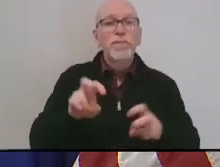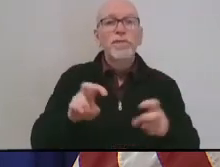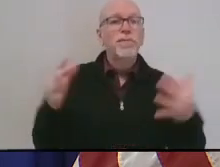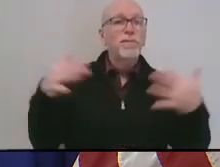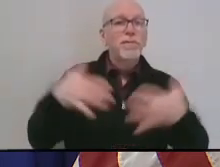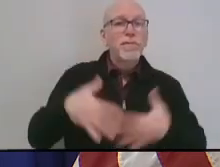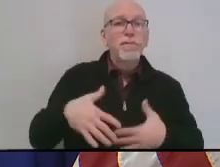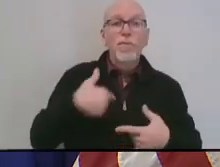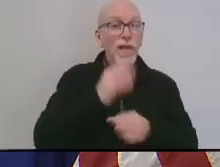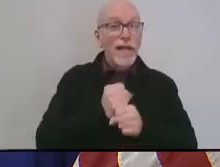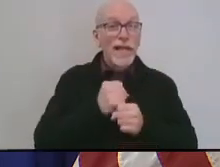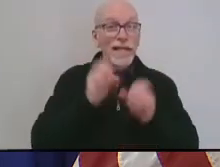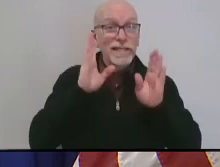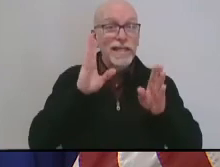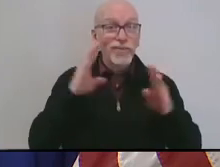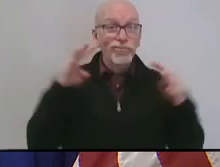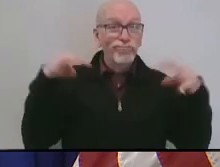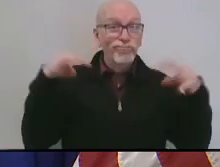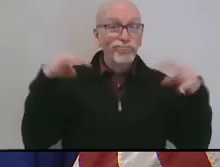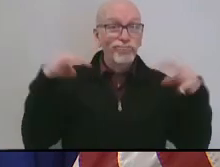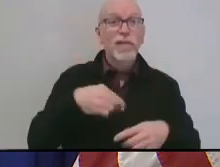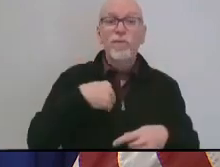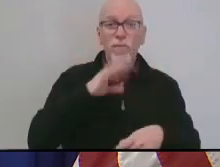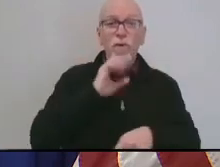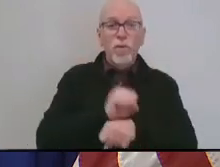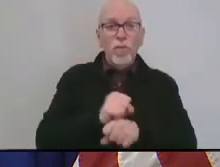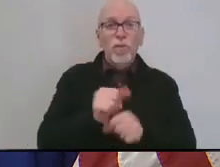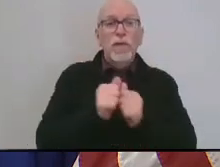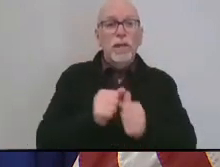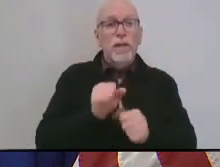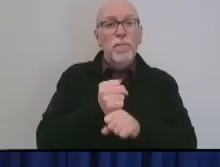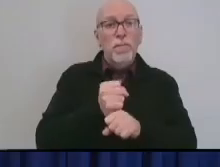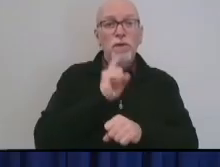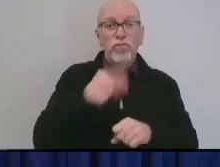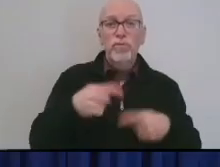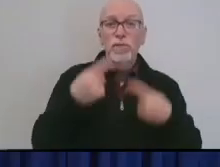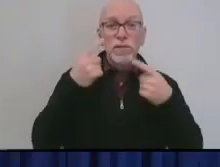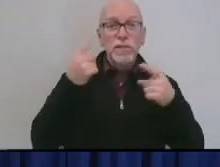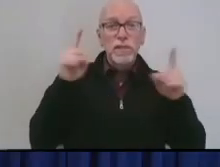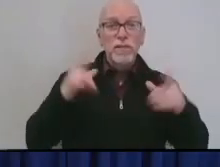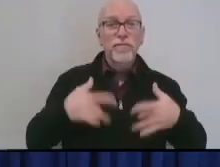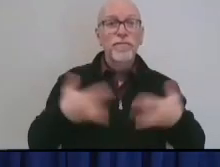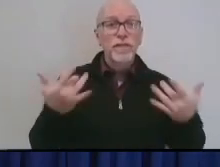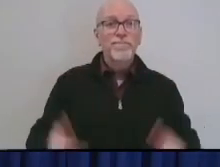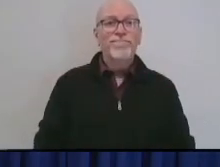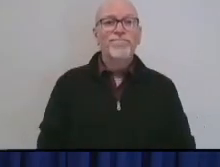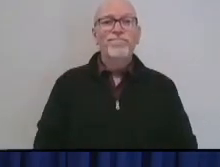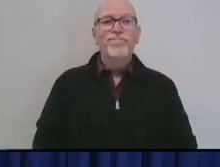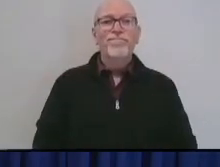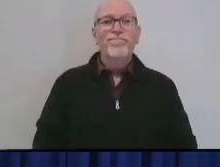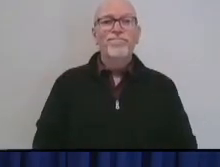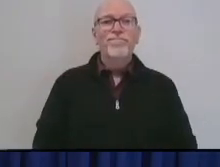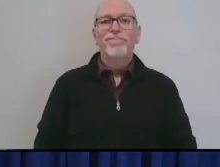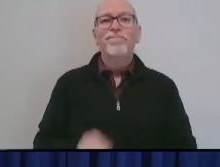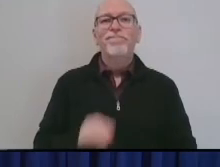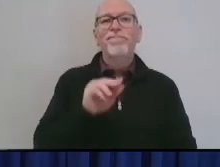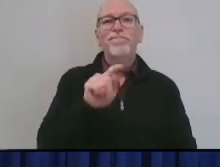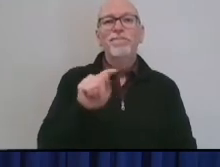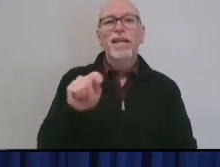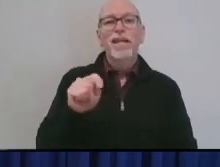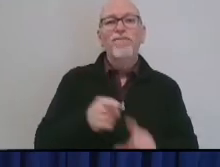and we'll work together to make sure that it's a successful event. Matt with RTV6.